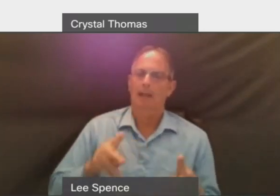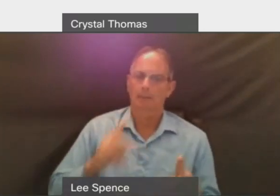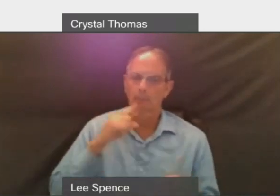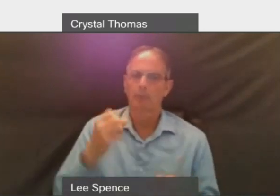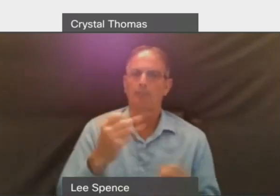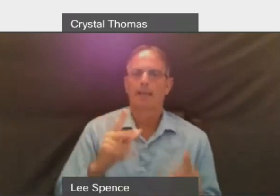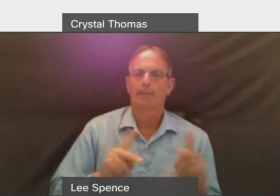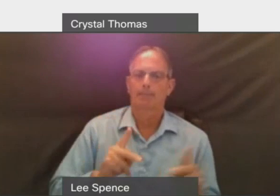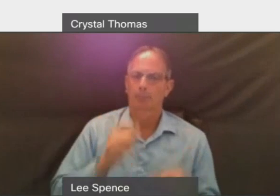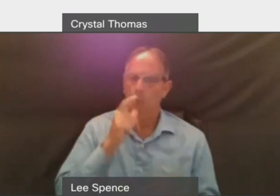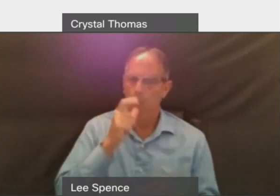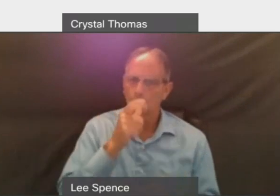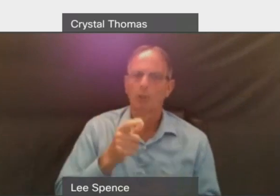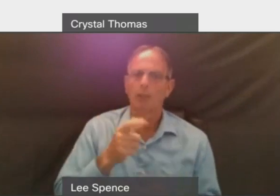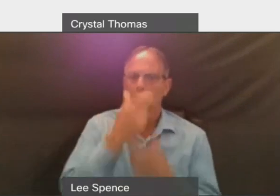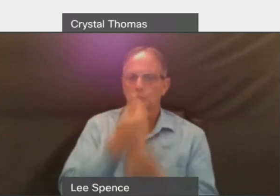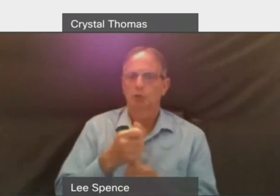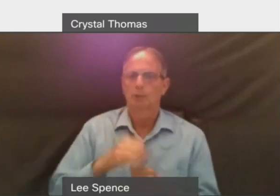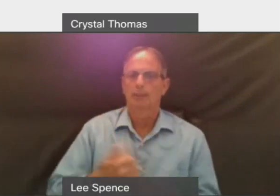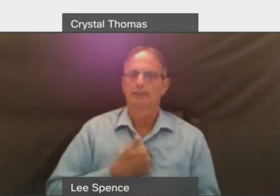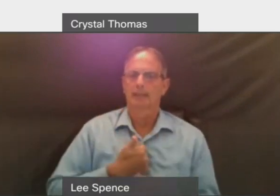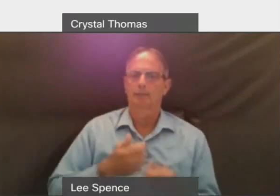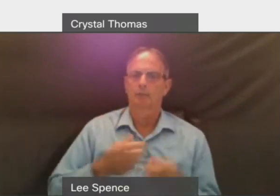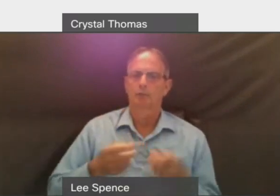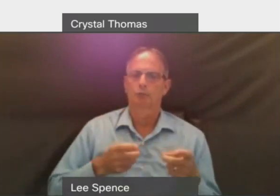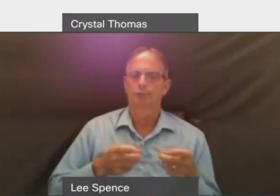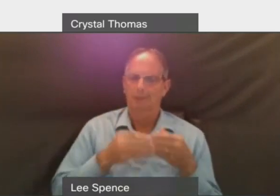they were interested in self-direction, to transition over.